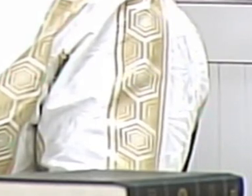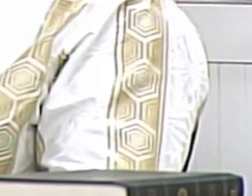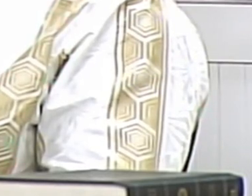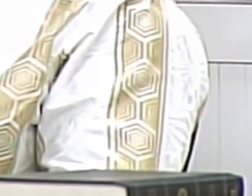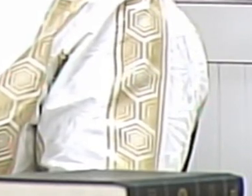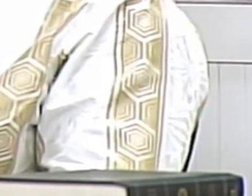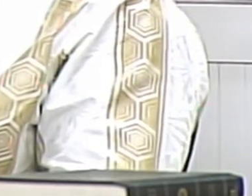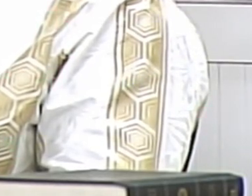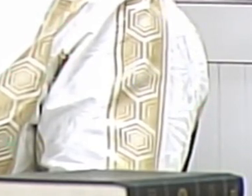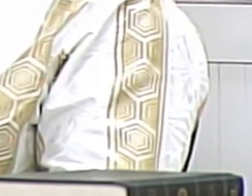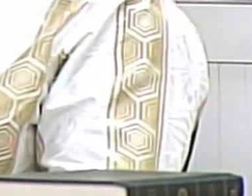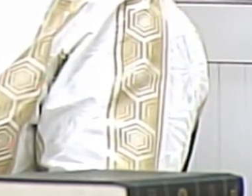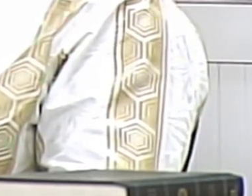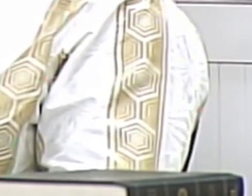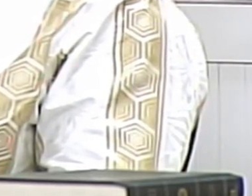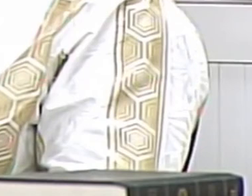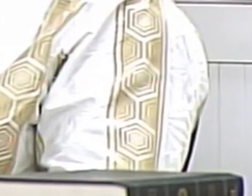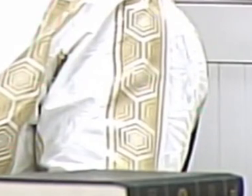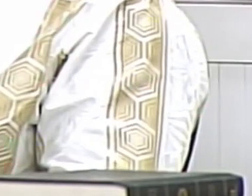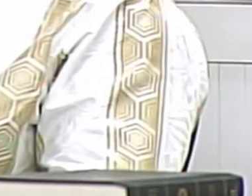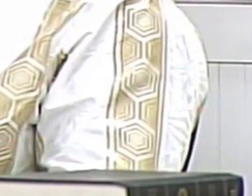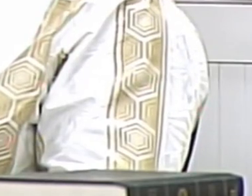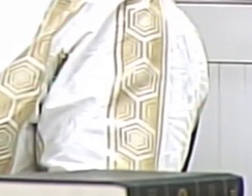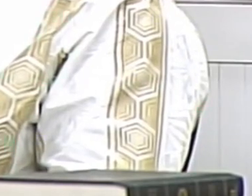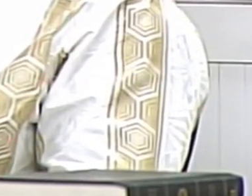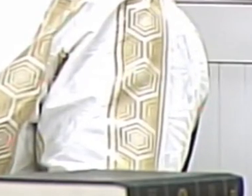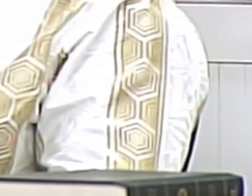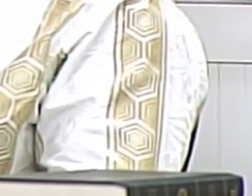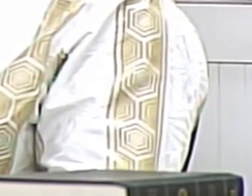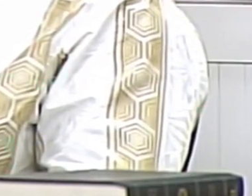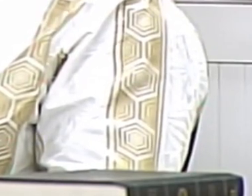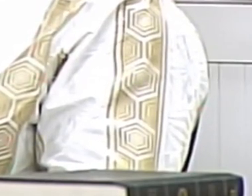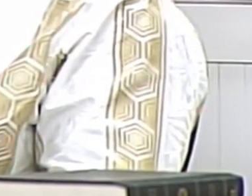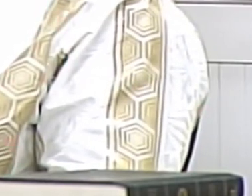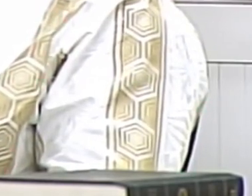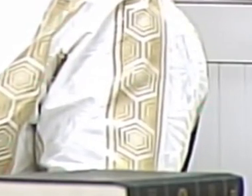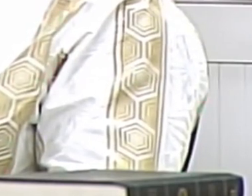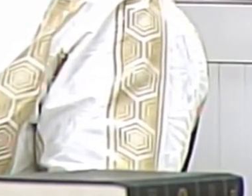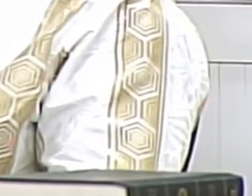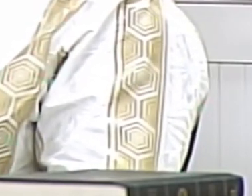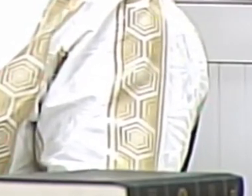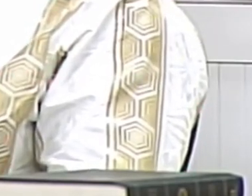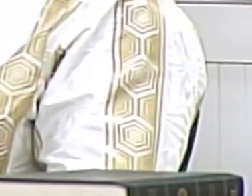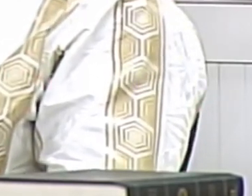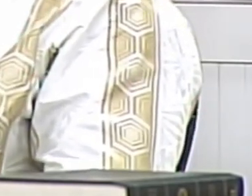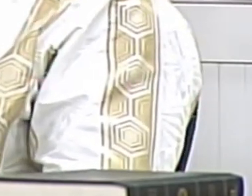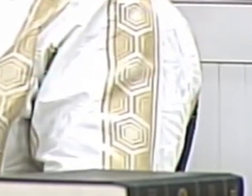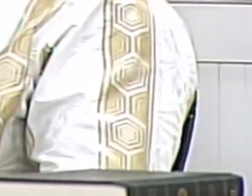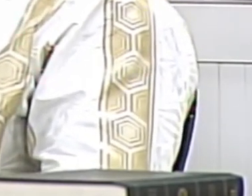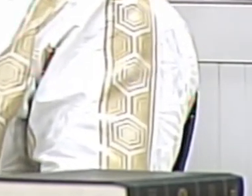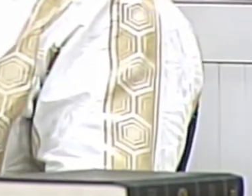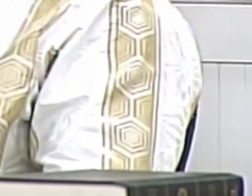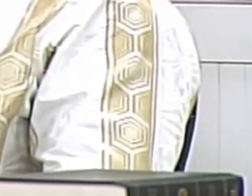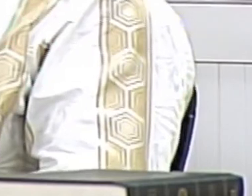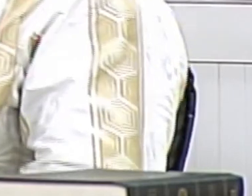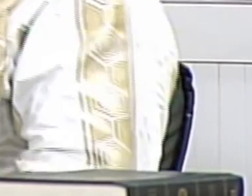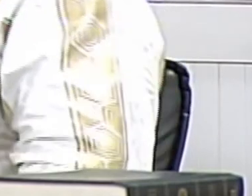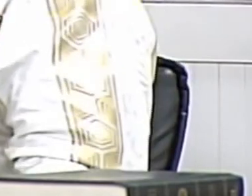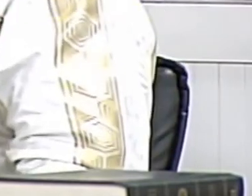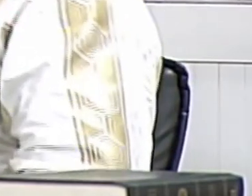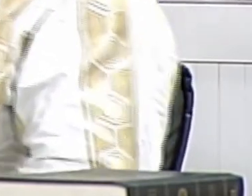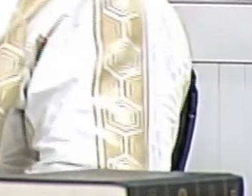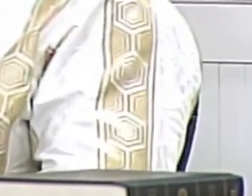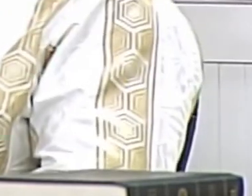National Security. Am nañ ki nga xamné SS moy director Keba Cisse. National Security wa Keba Cisse. He was